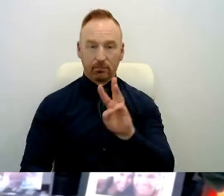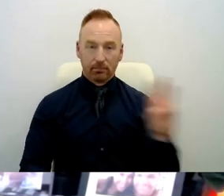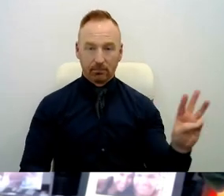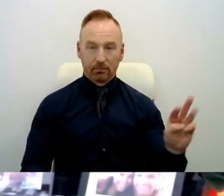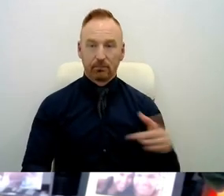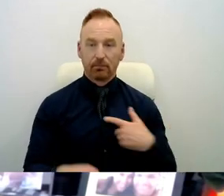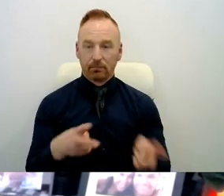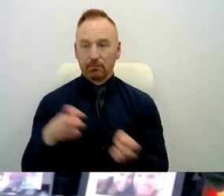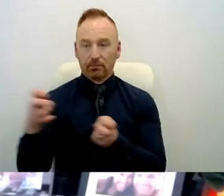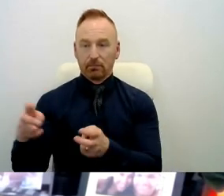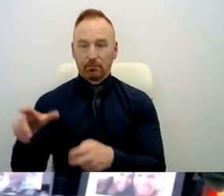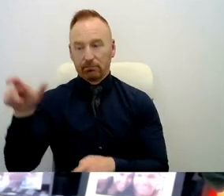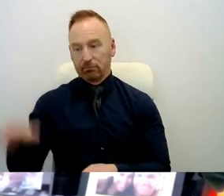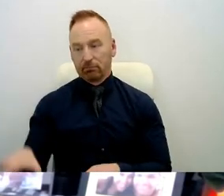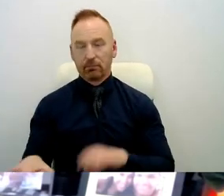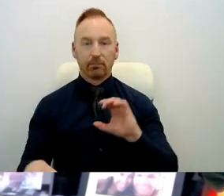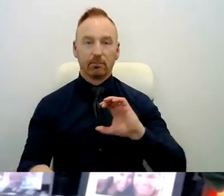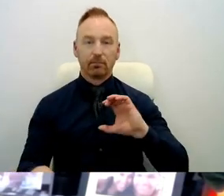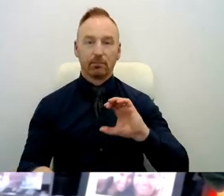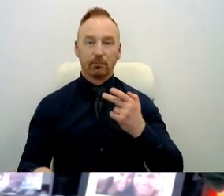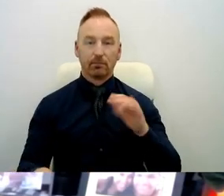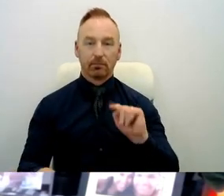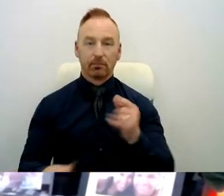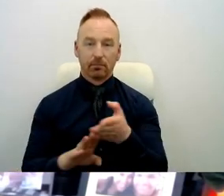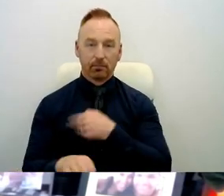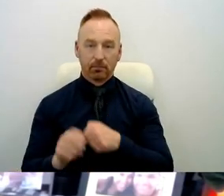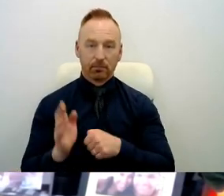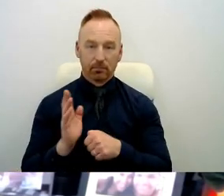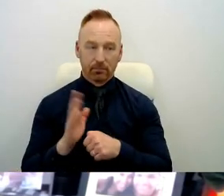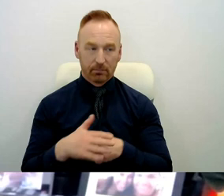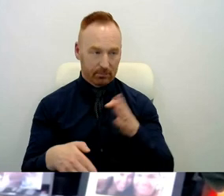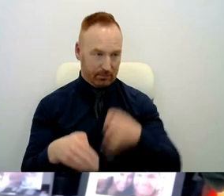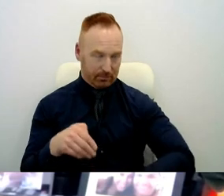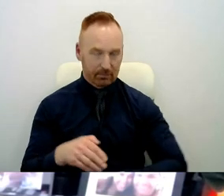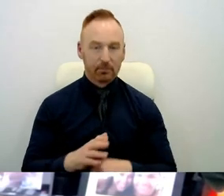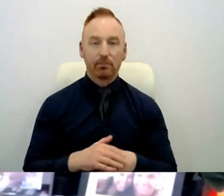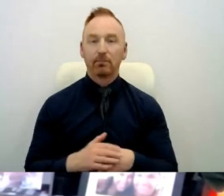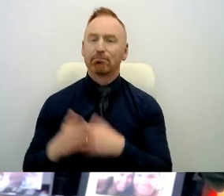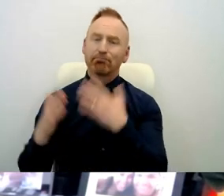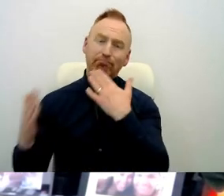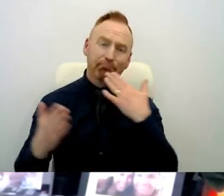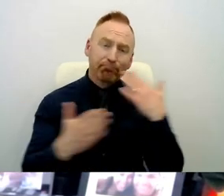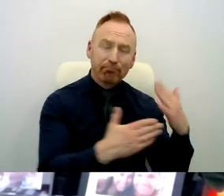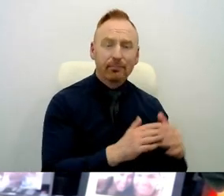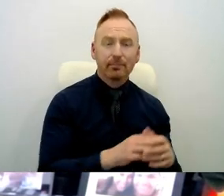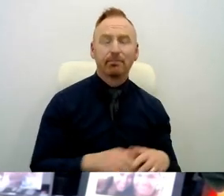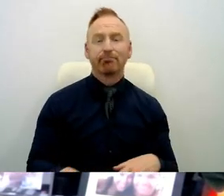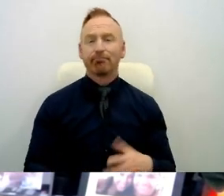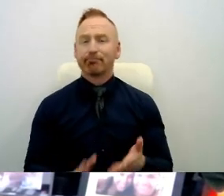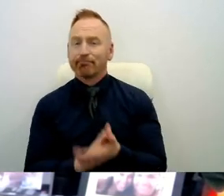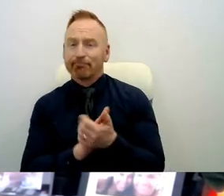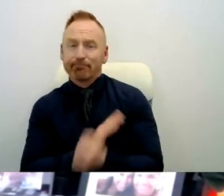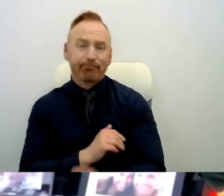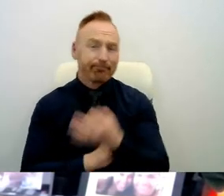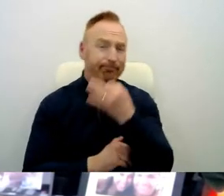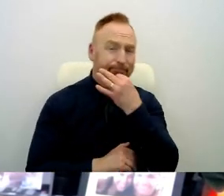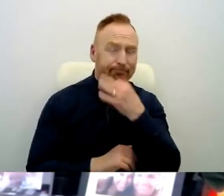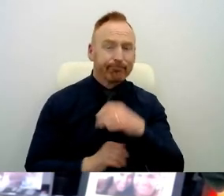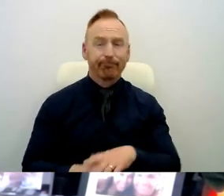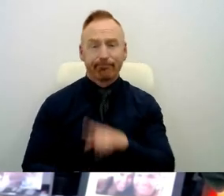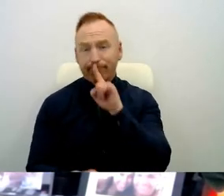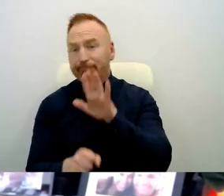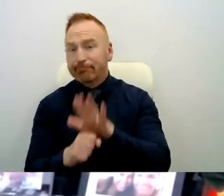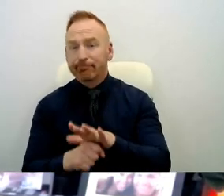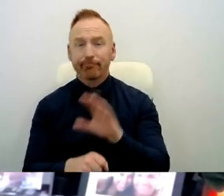the chat before we leave. And also, I wanted to give a big thank you to all my, you know, very talented and